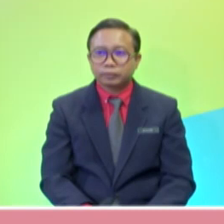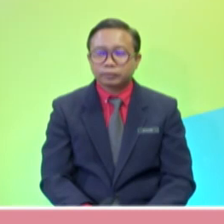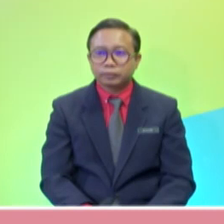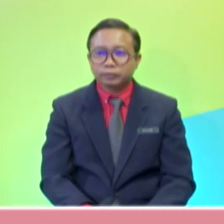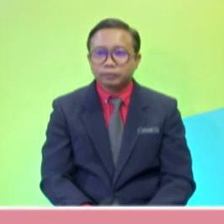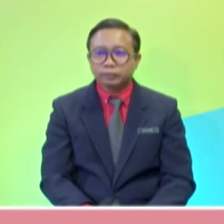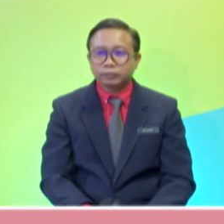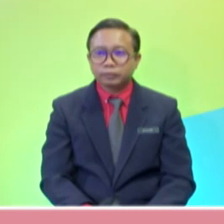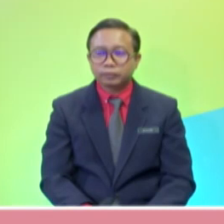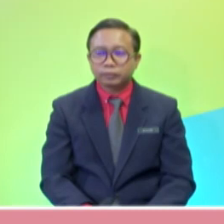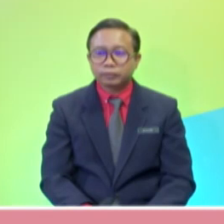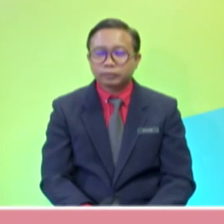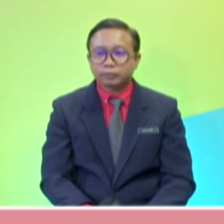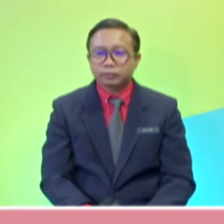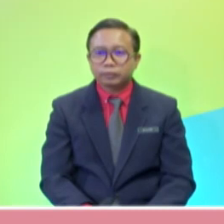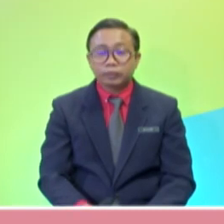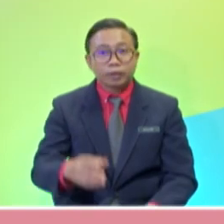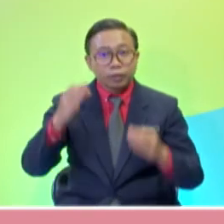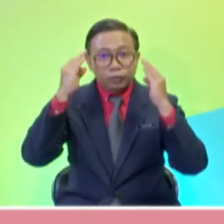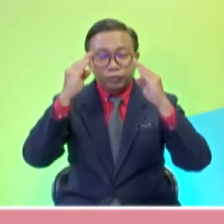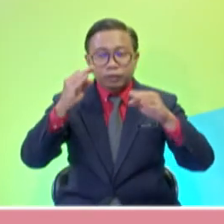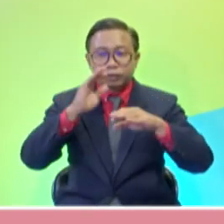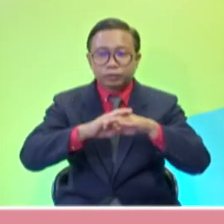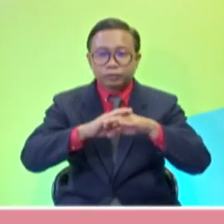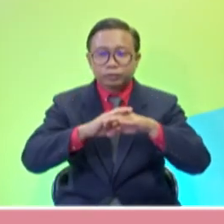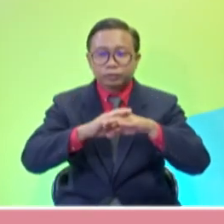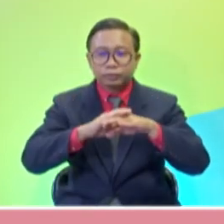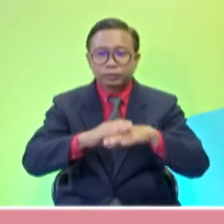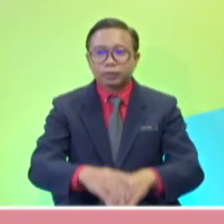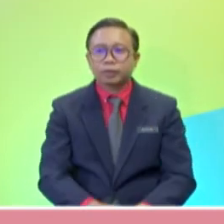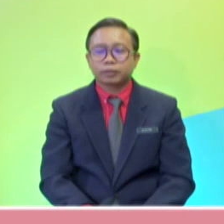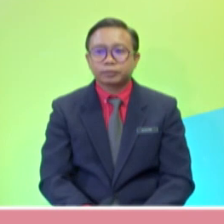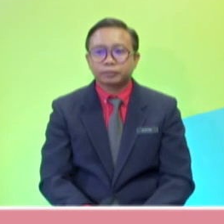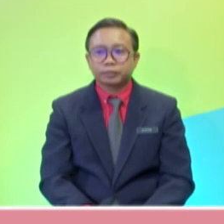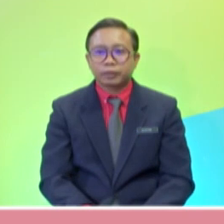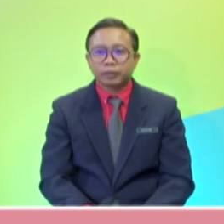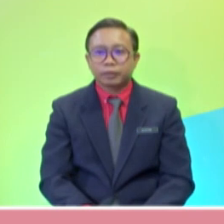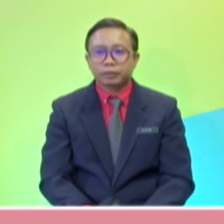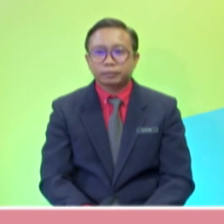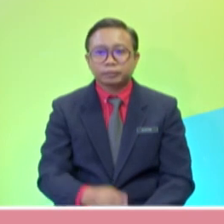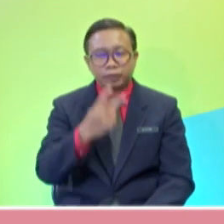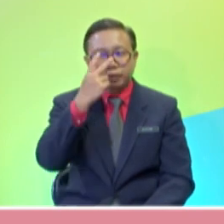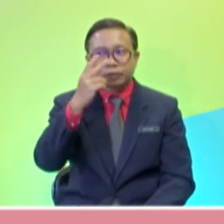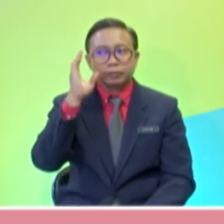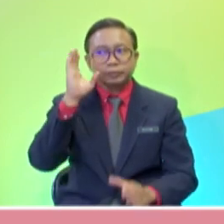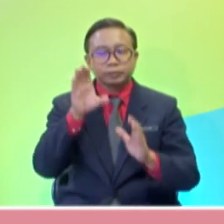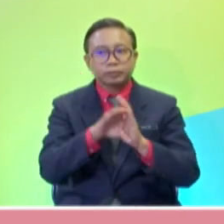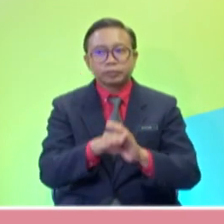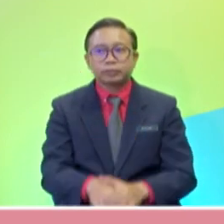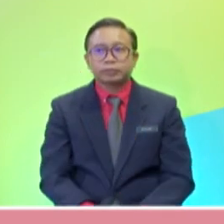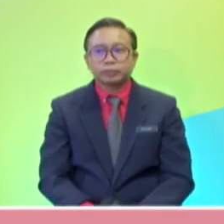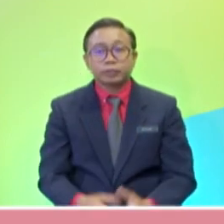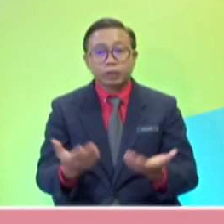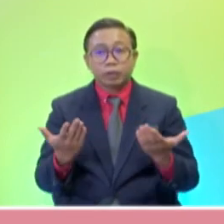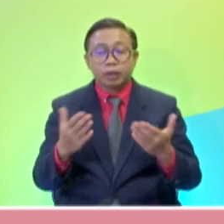ignore myself over there. But let's focus on that handsome Gundam, my hero. Okay, Sin Lin,